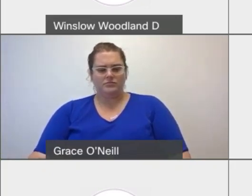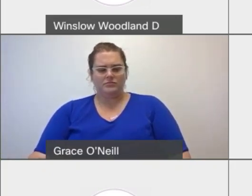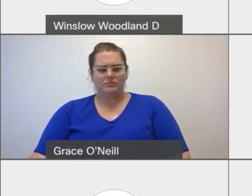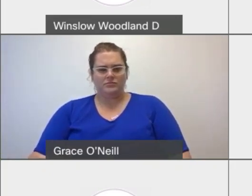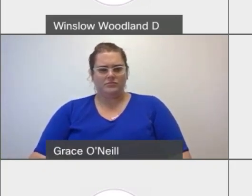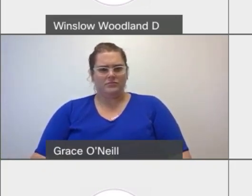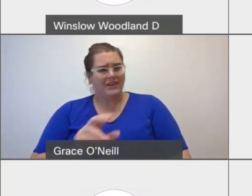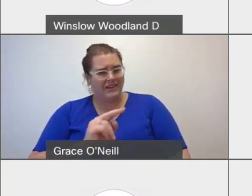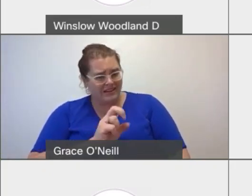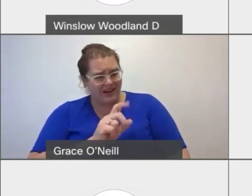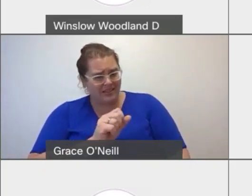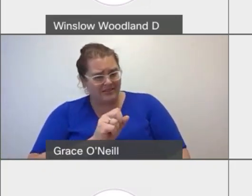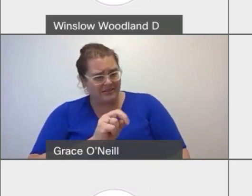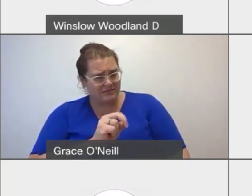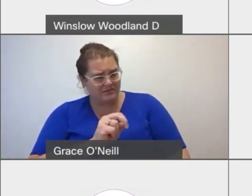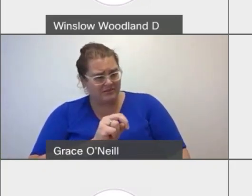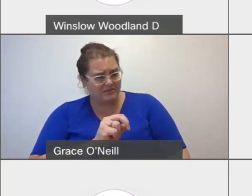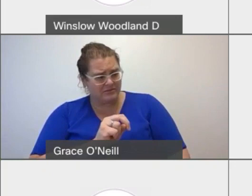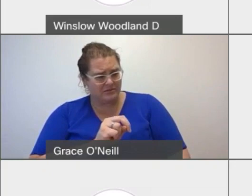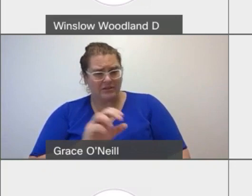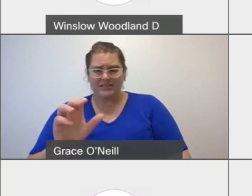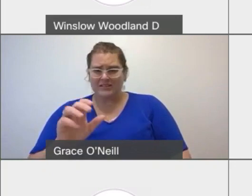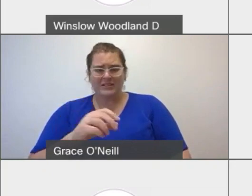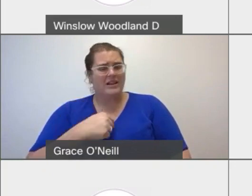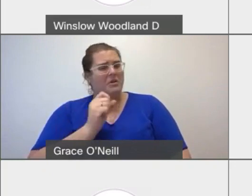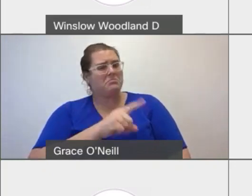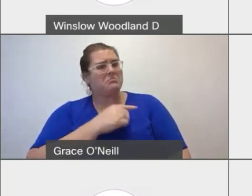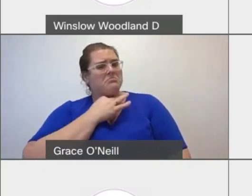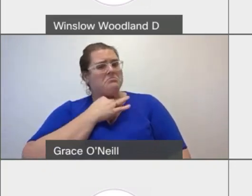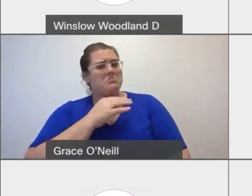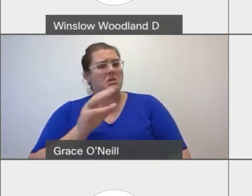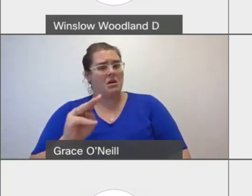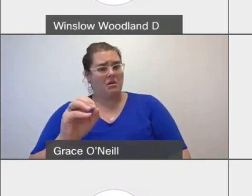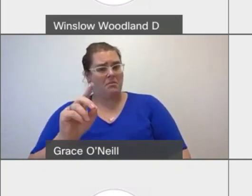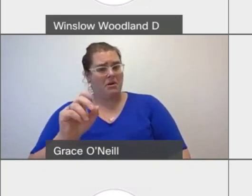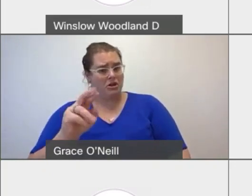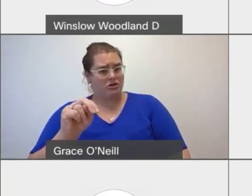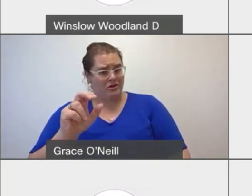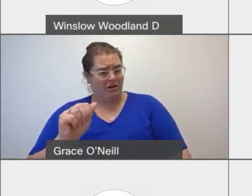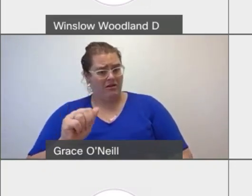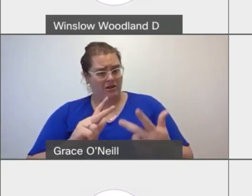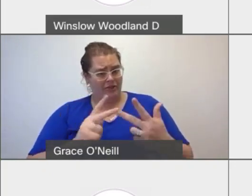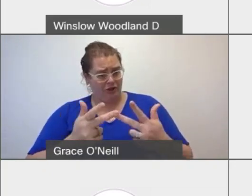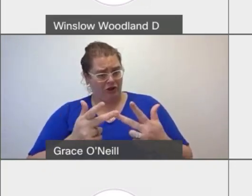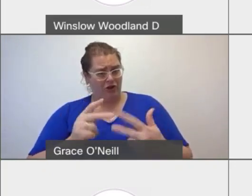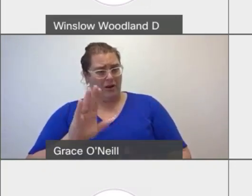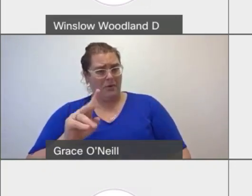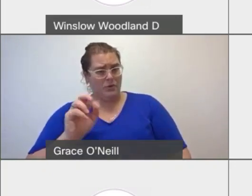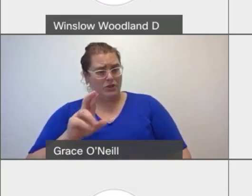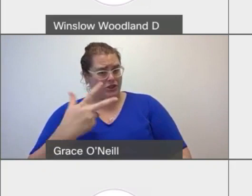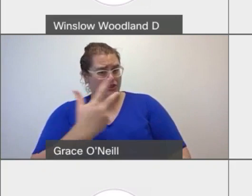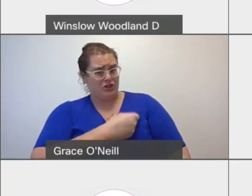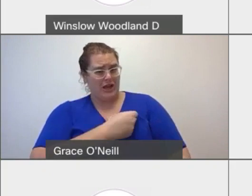Nelson, are you aware of whether um, Moderna booster has been approved? My understanding was the